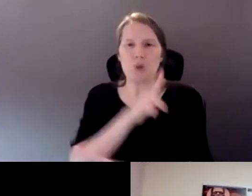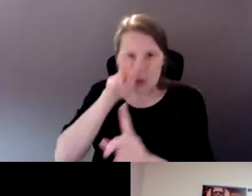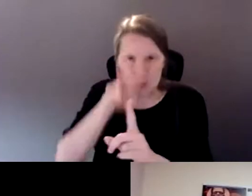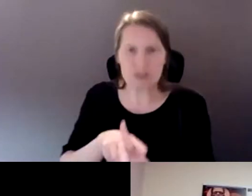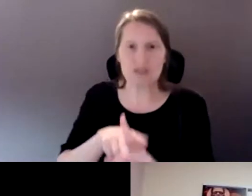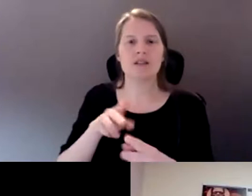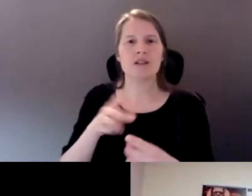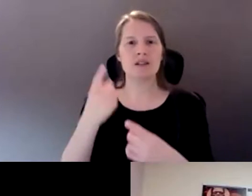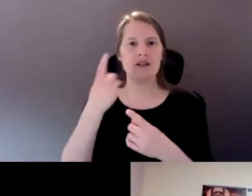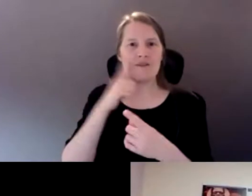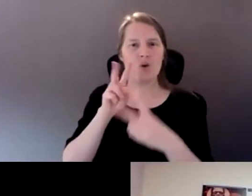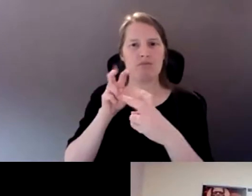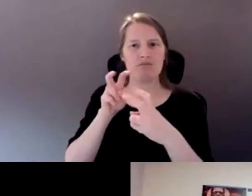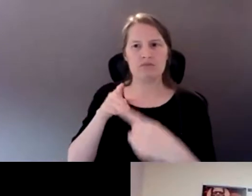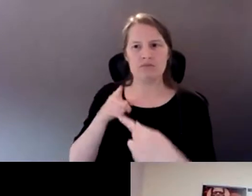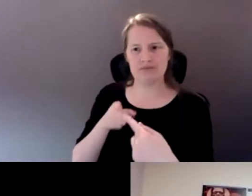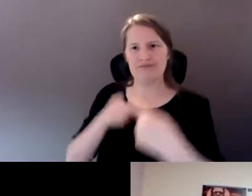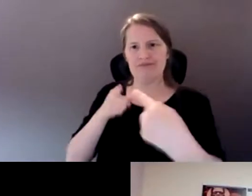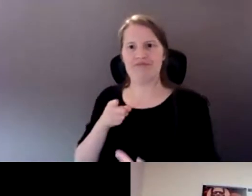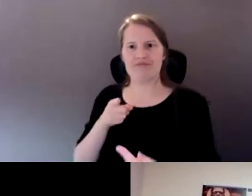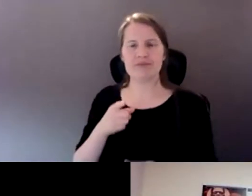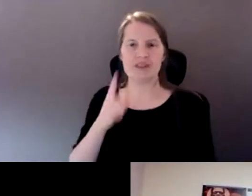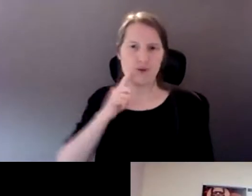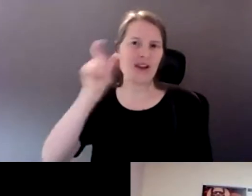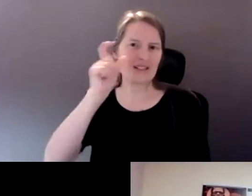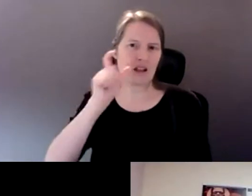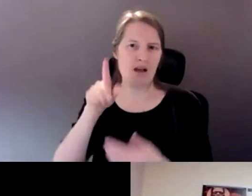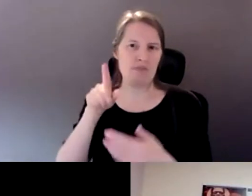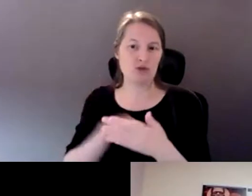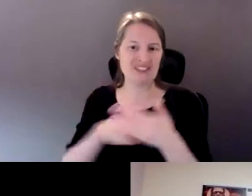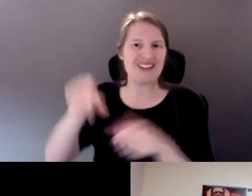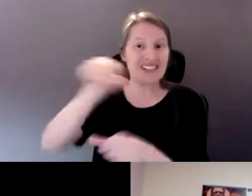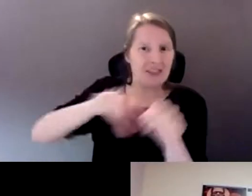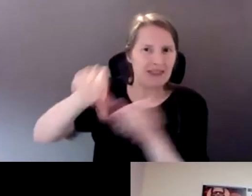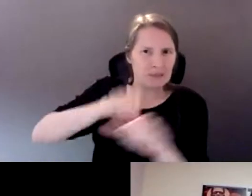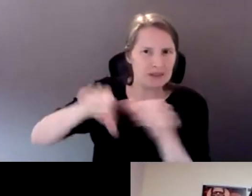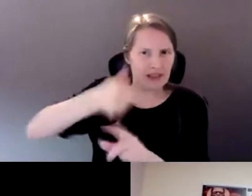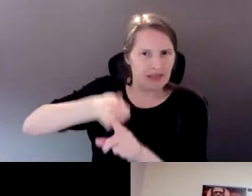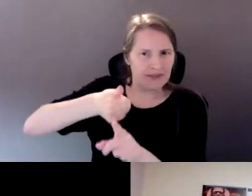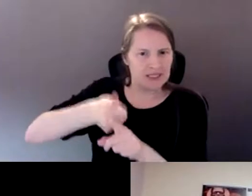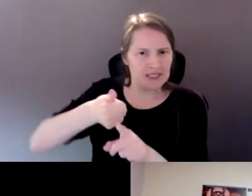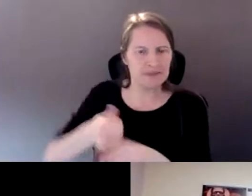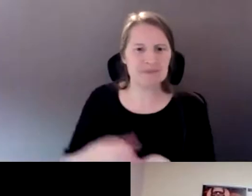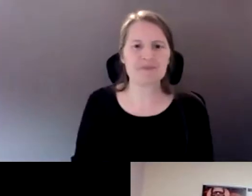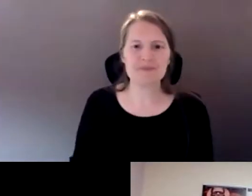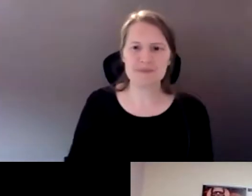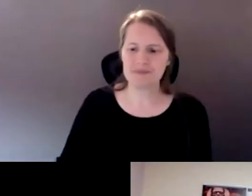to Islamic critiques of Islamic society. That actually ties